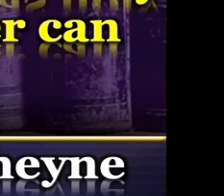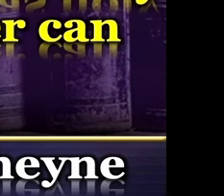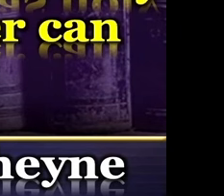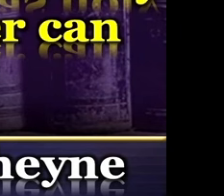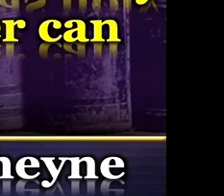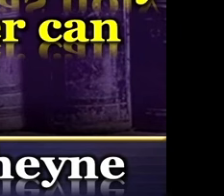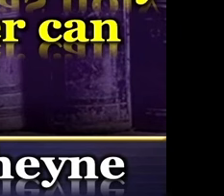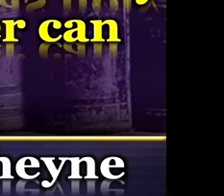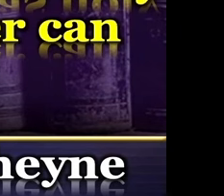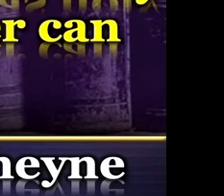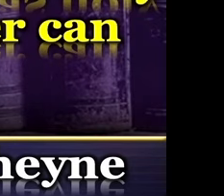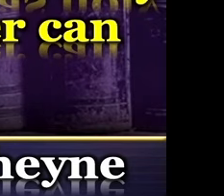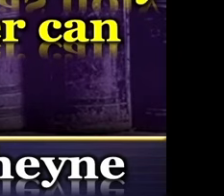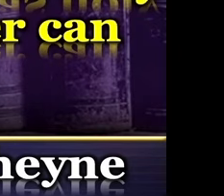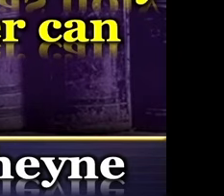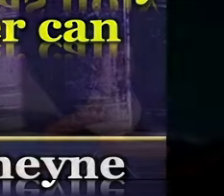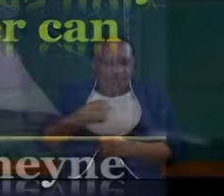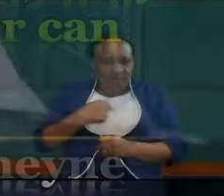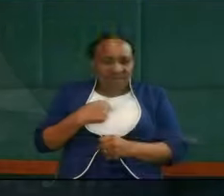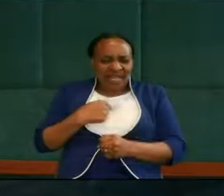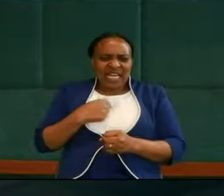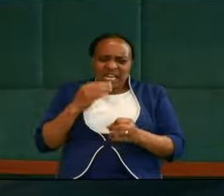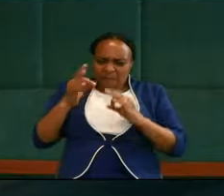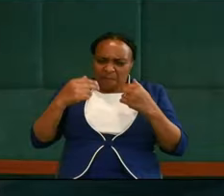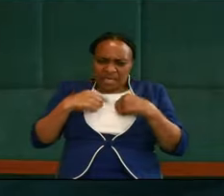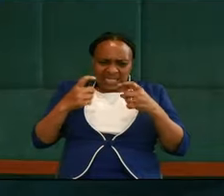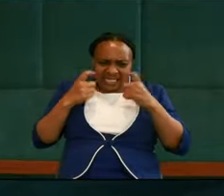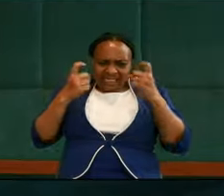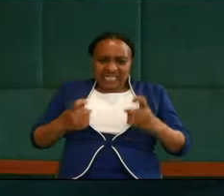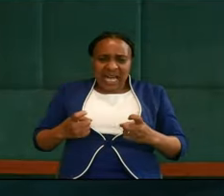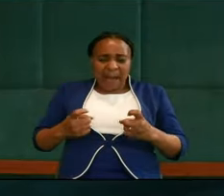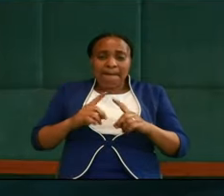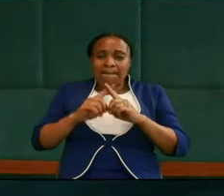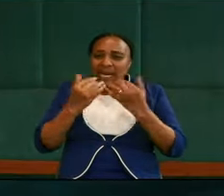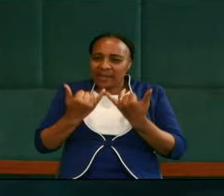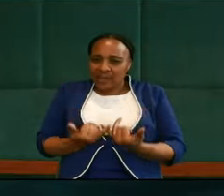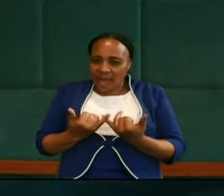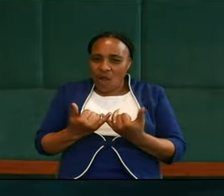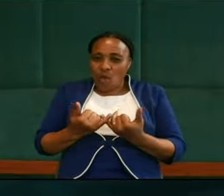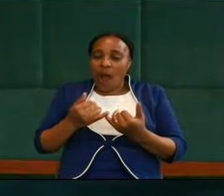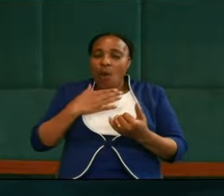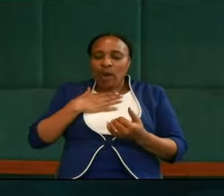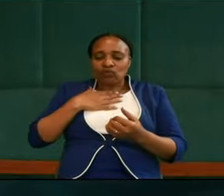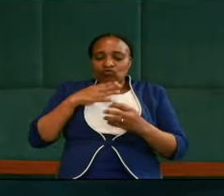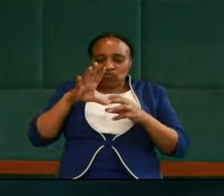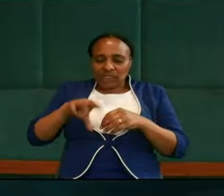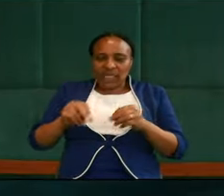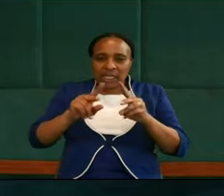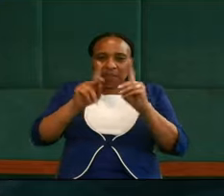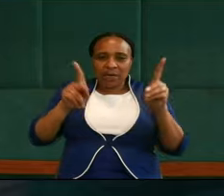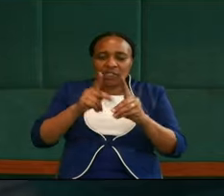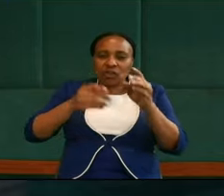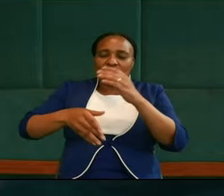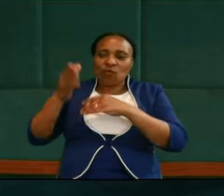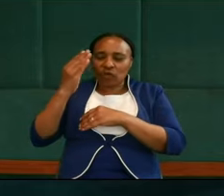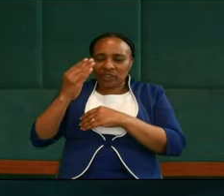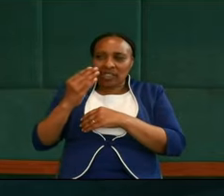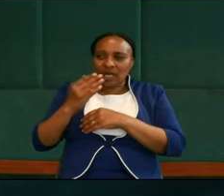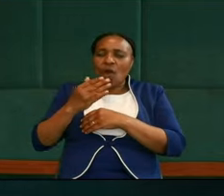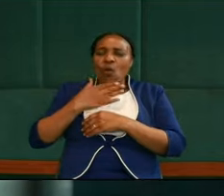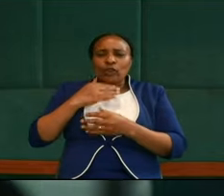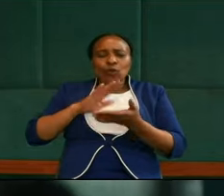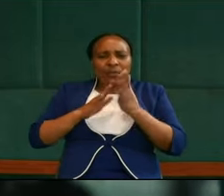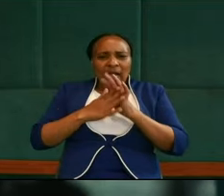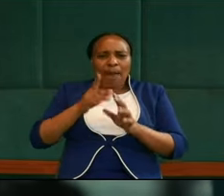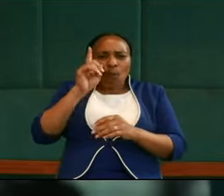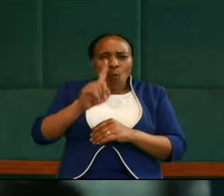as holy as a pardoned sinner can be. I want, by the grace of God, I want to have power to